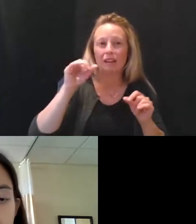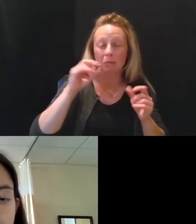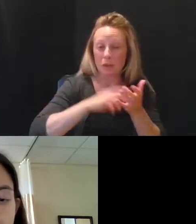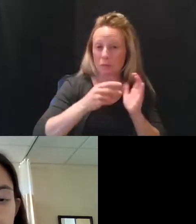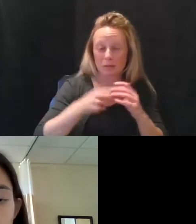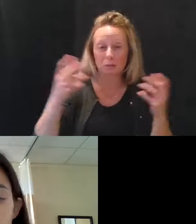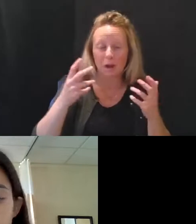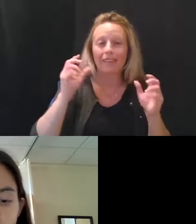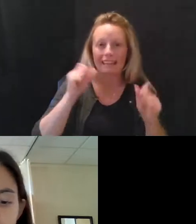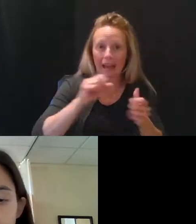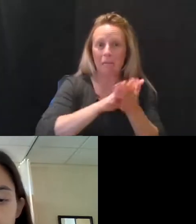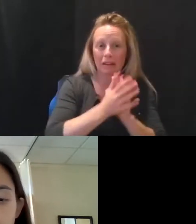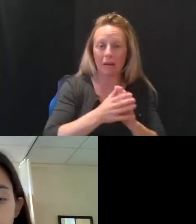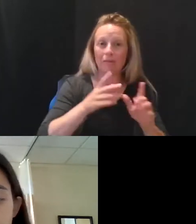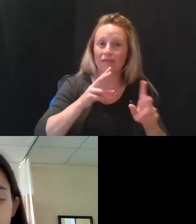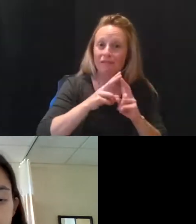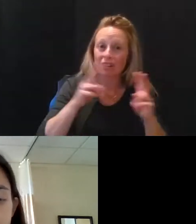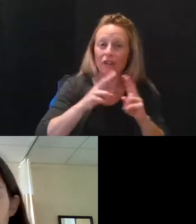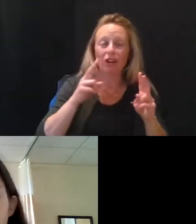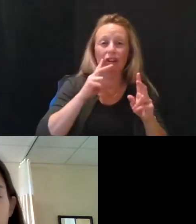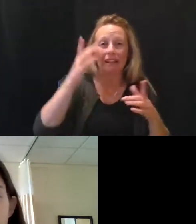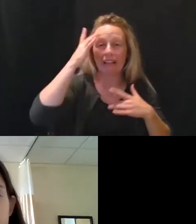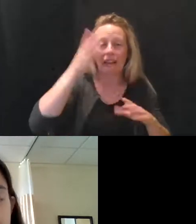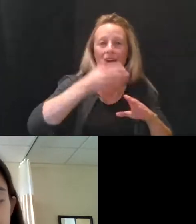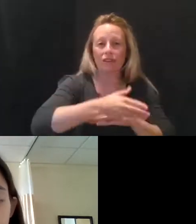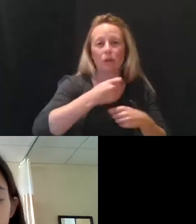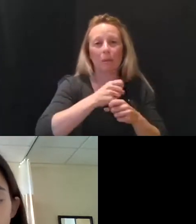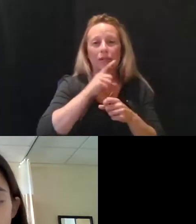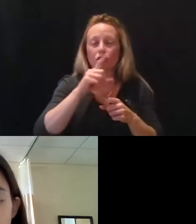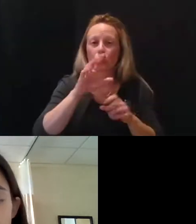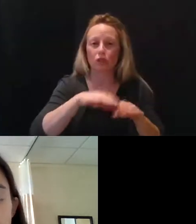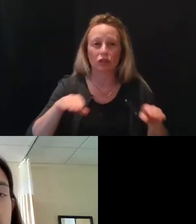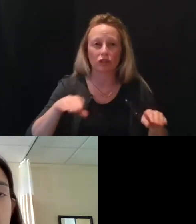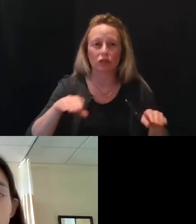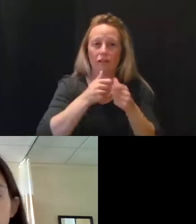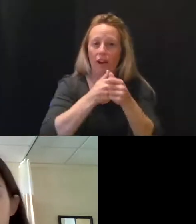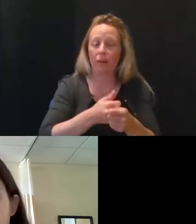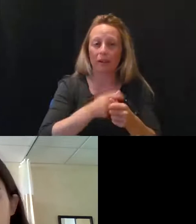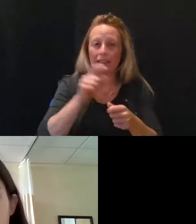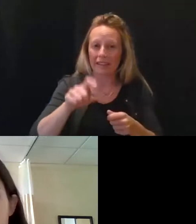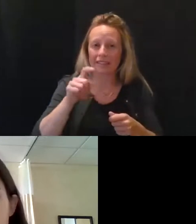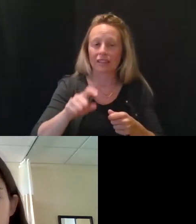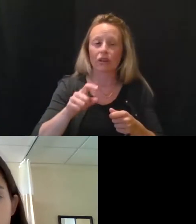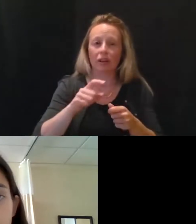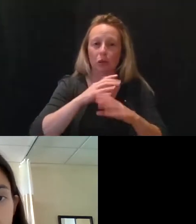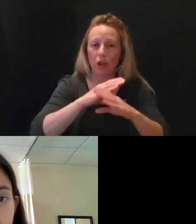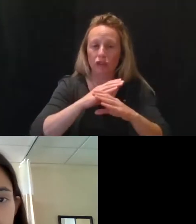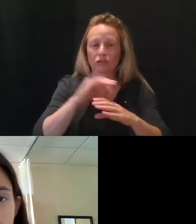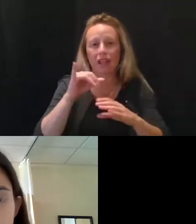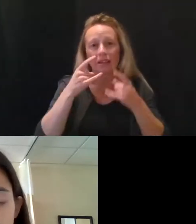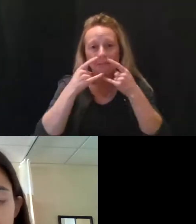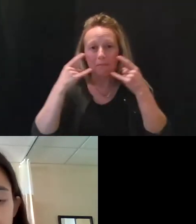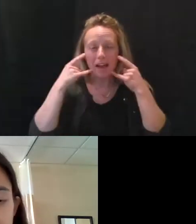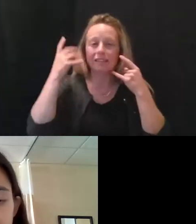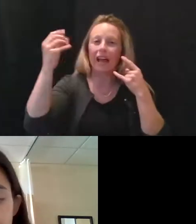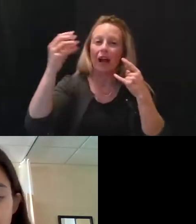So it is important to make sure that your children are following the necessary precautions So wearing a mask when you are out in public and